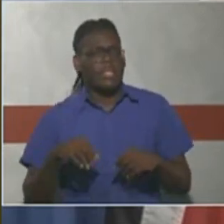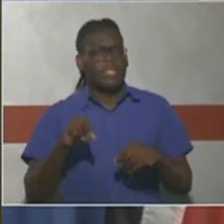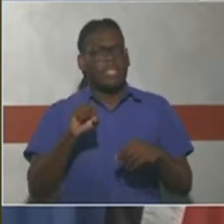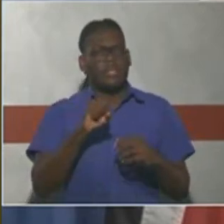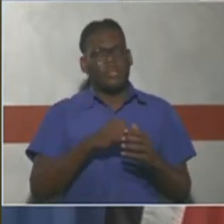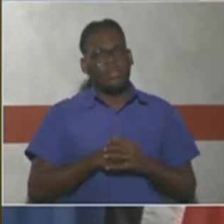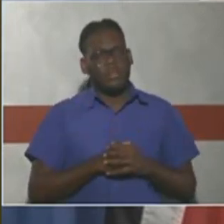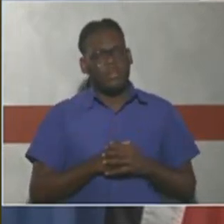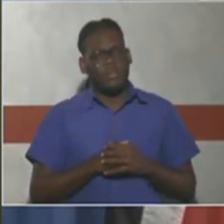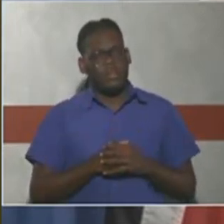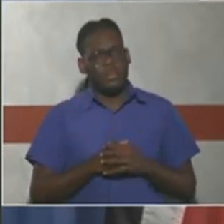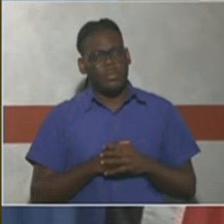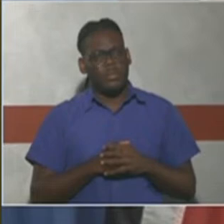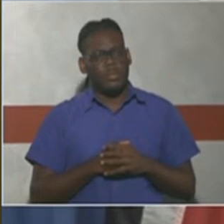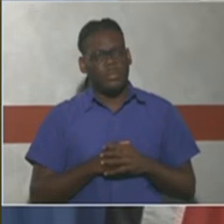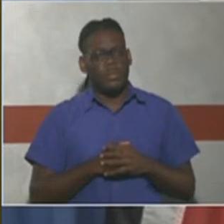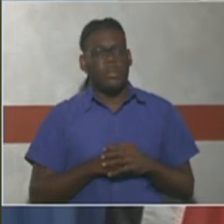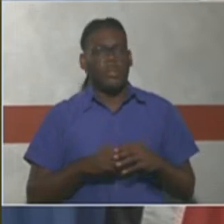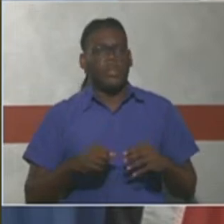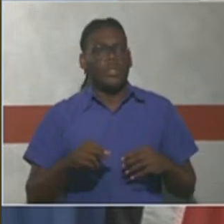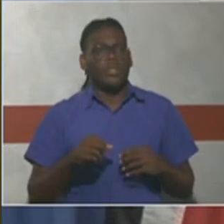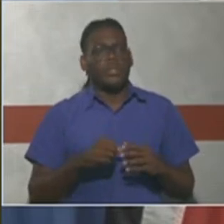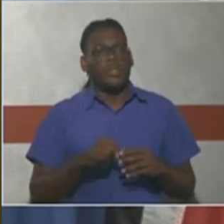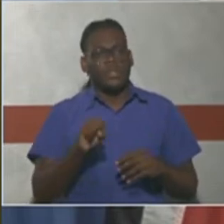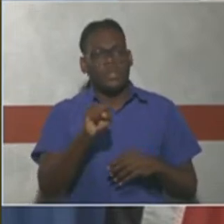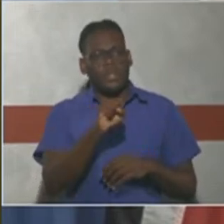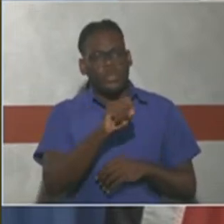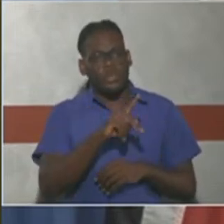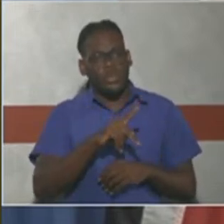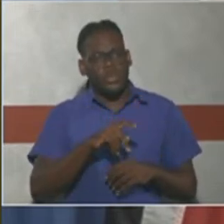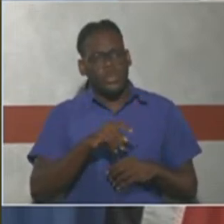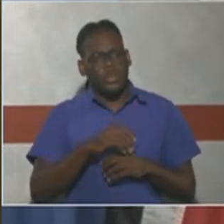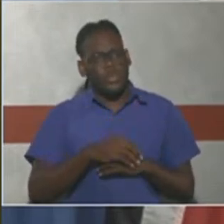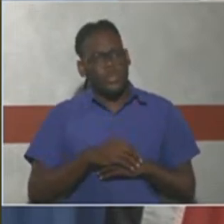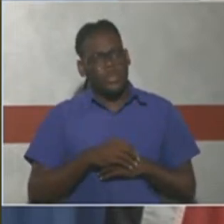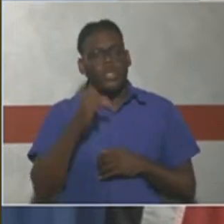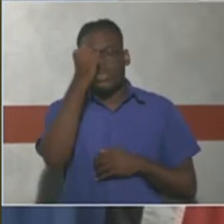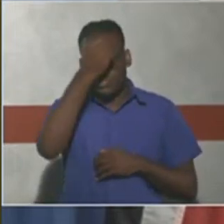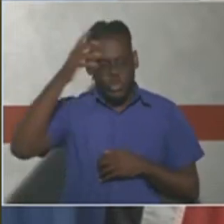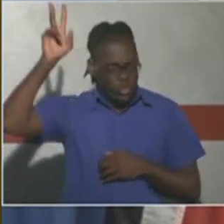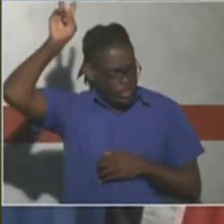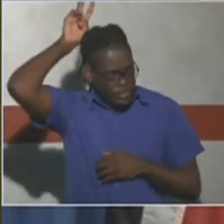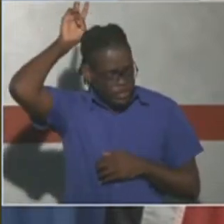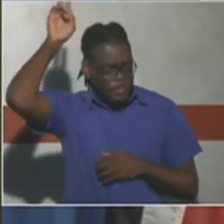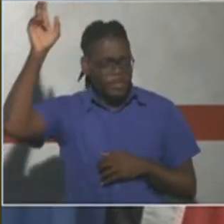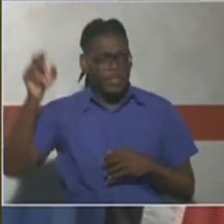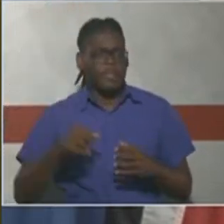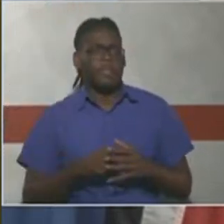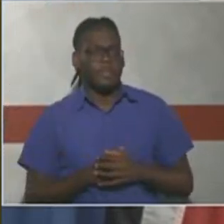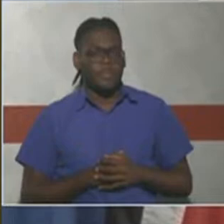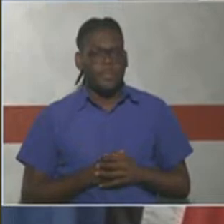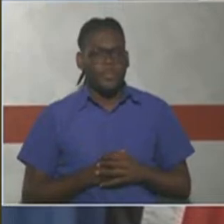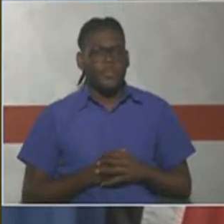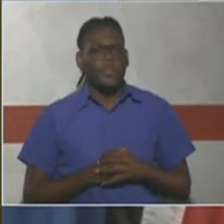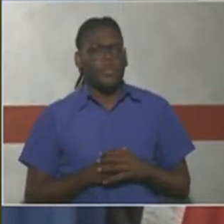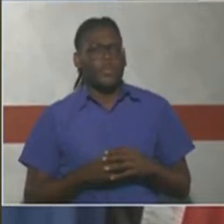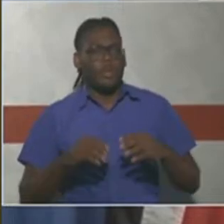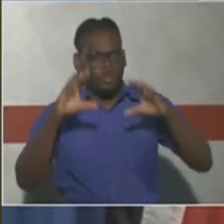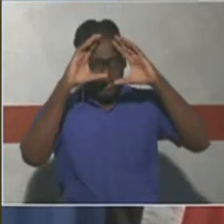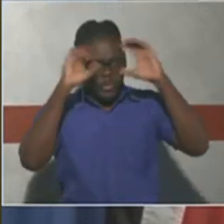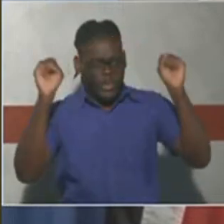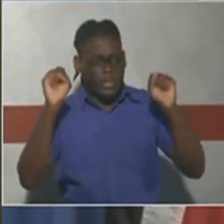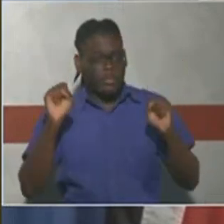of Barbados, the Prime Minister of Antigua, and only a couple of days ago, Prime